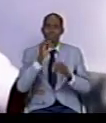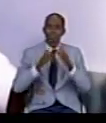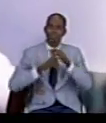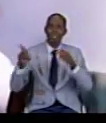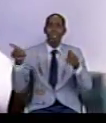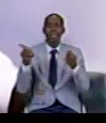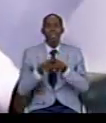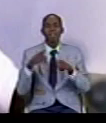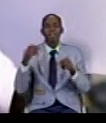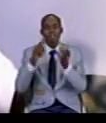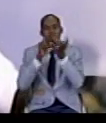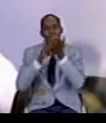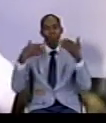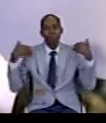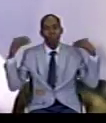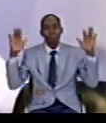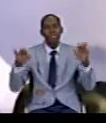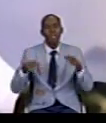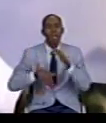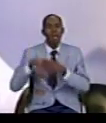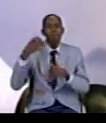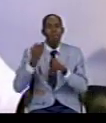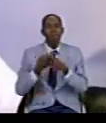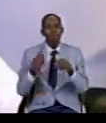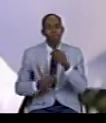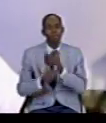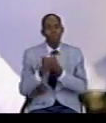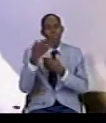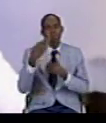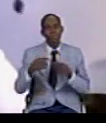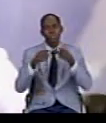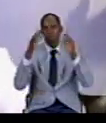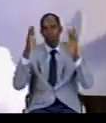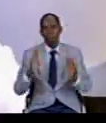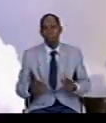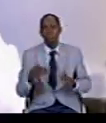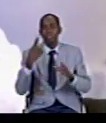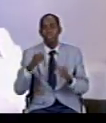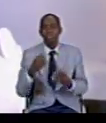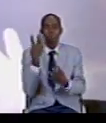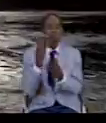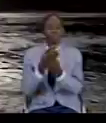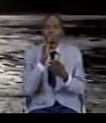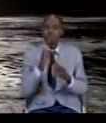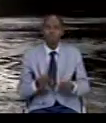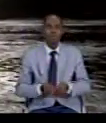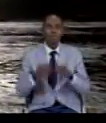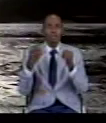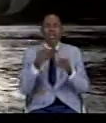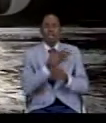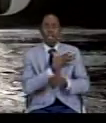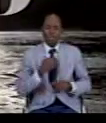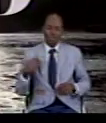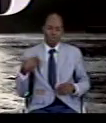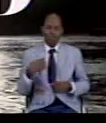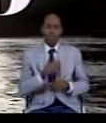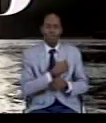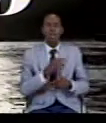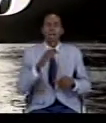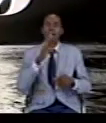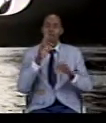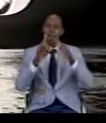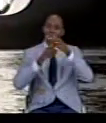bird out of the snare of the fowler. The snare is broken, and we are